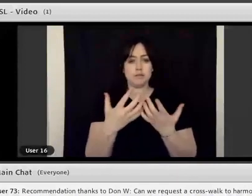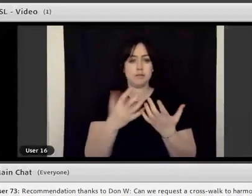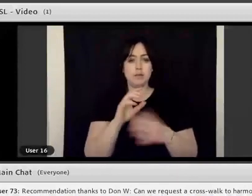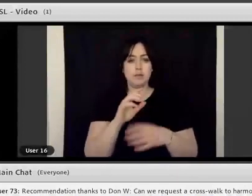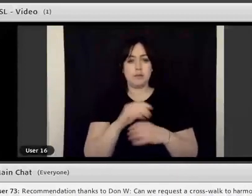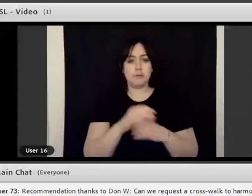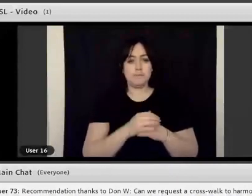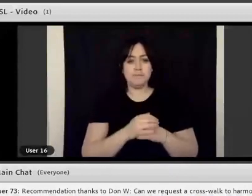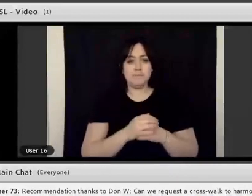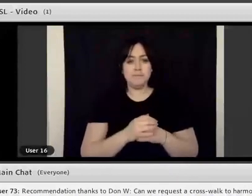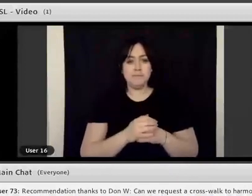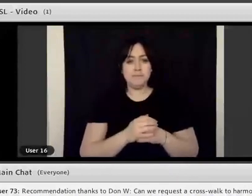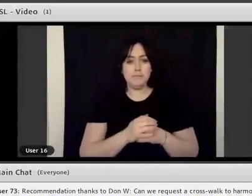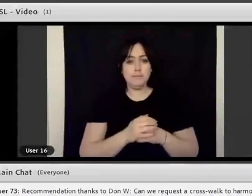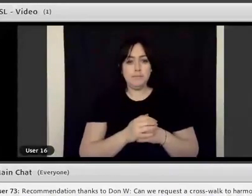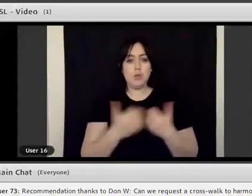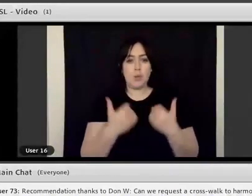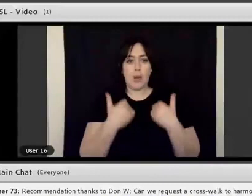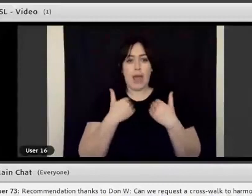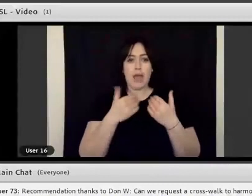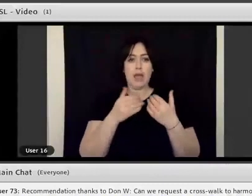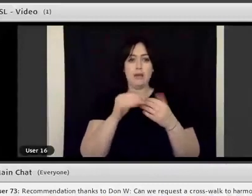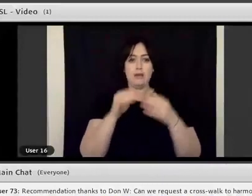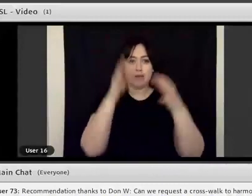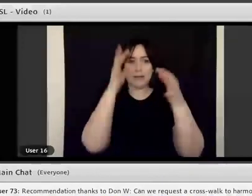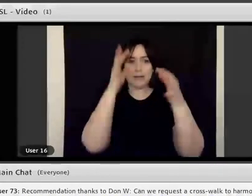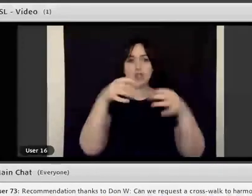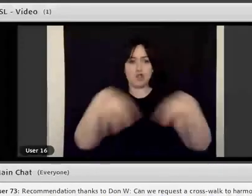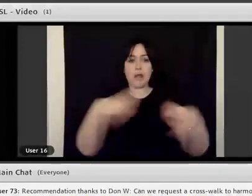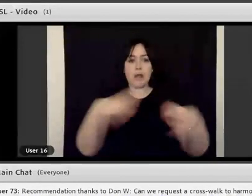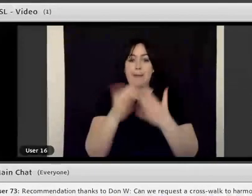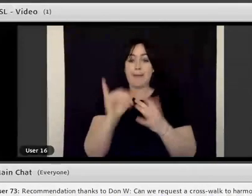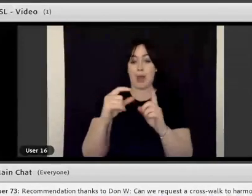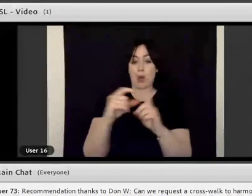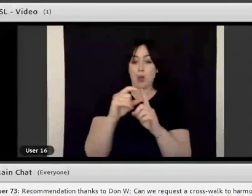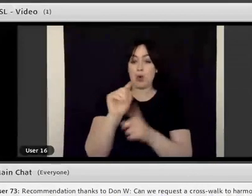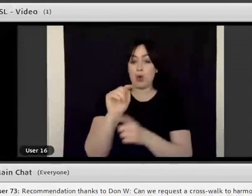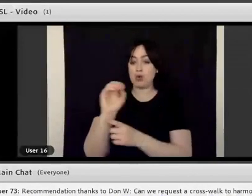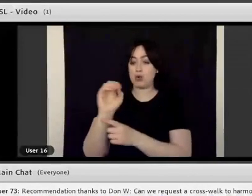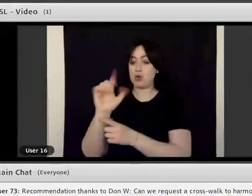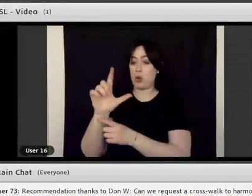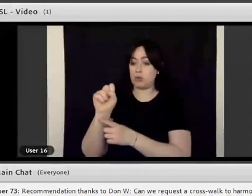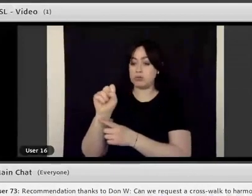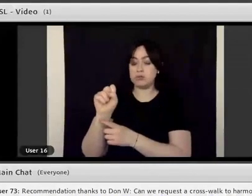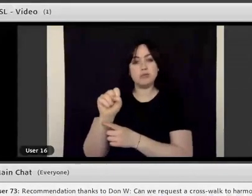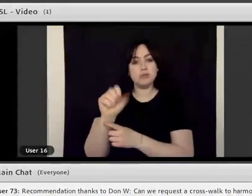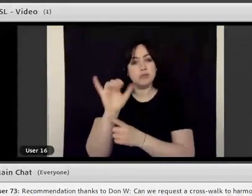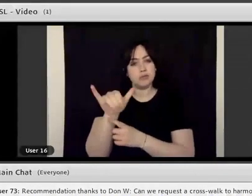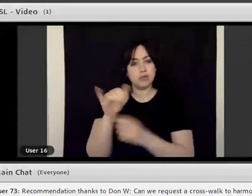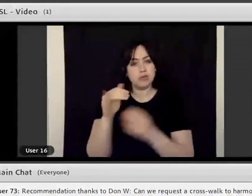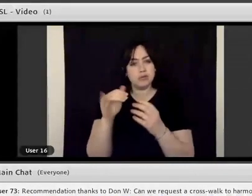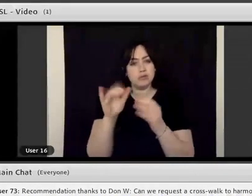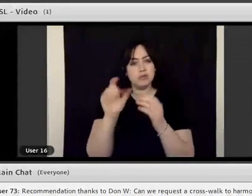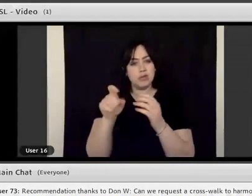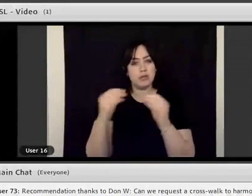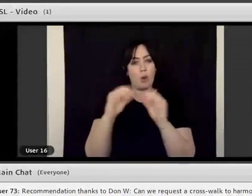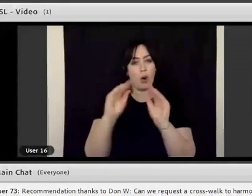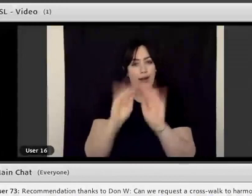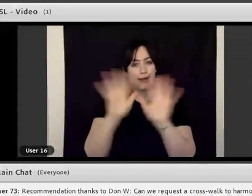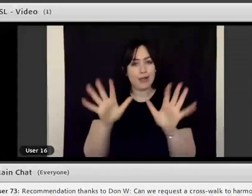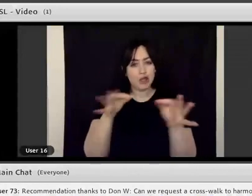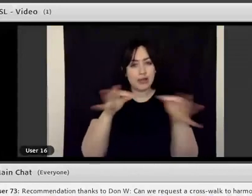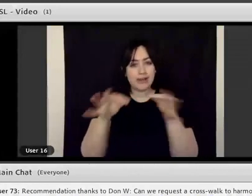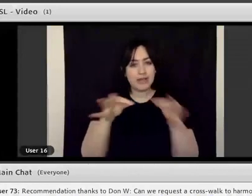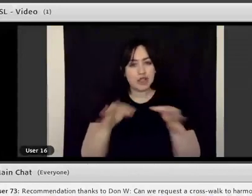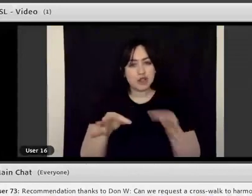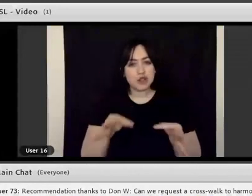because maybe it's the word tools that actually may need clearer definitions of what that could